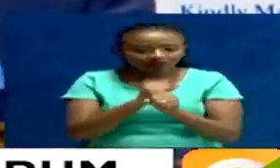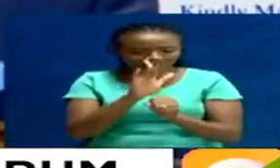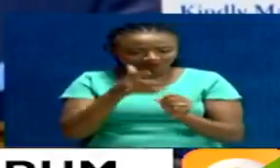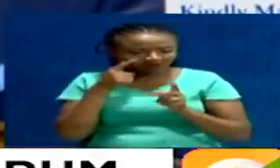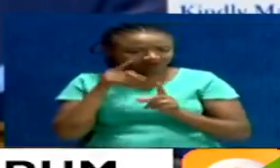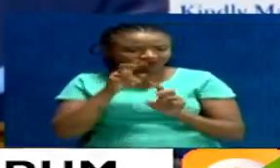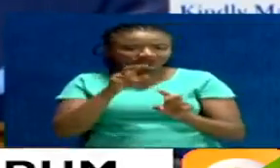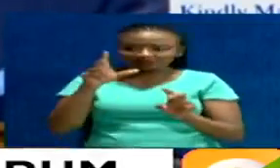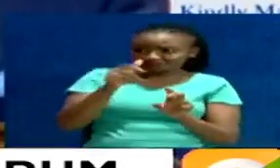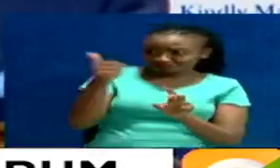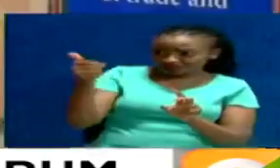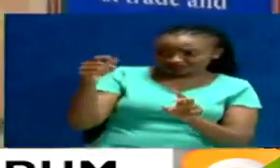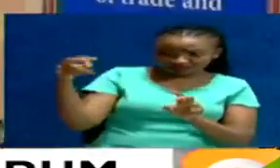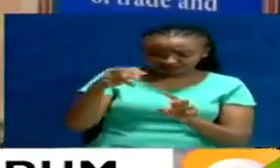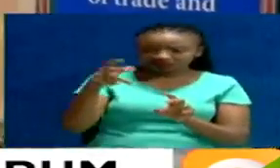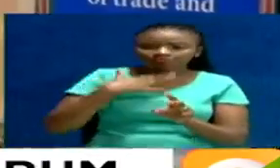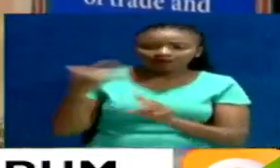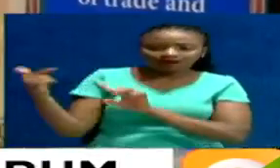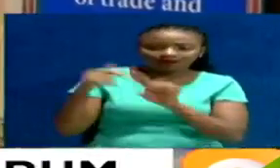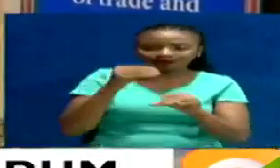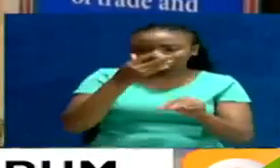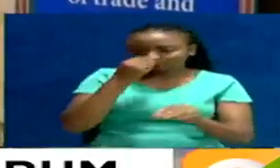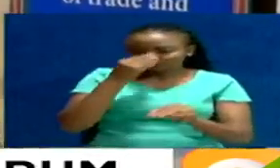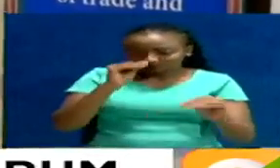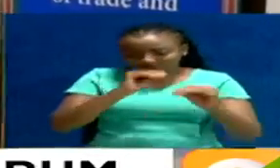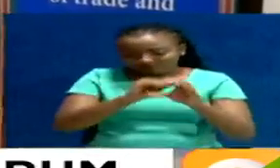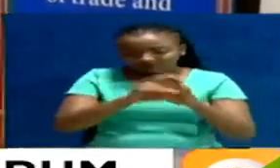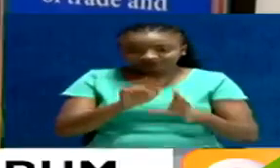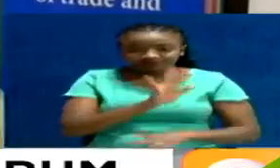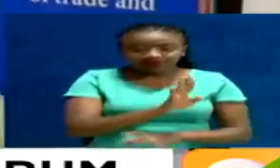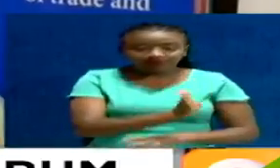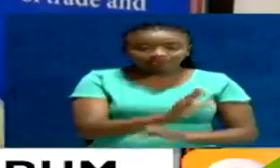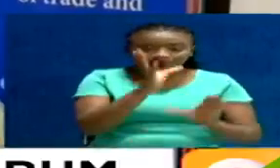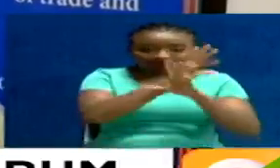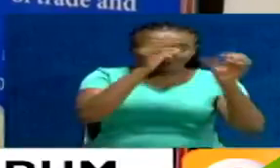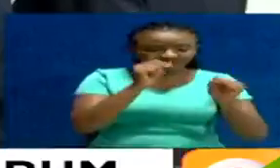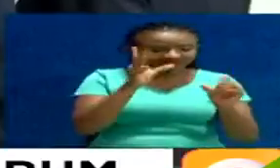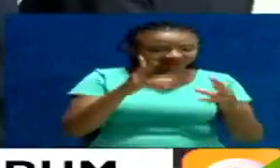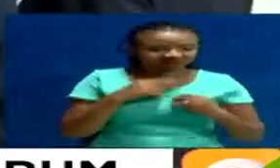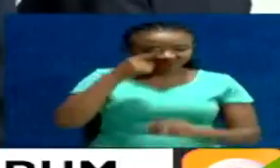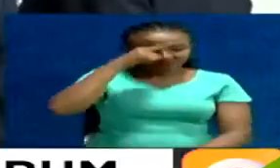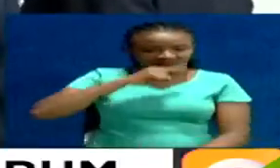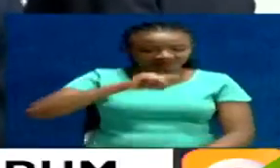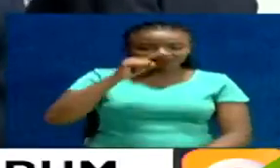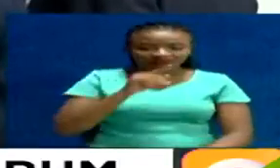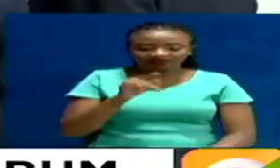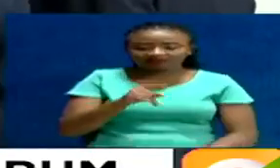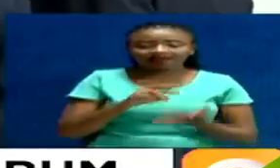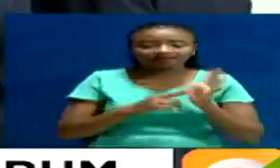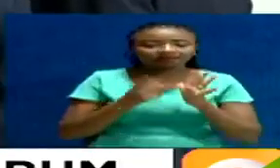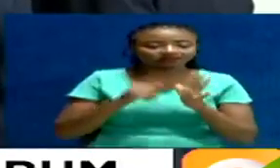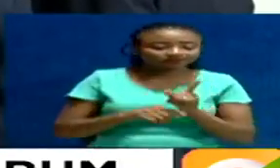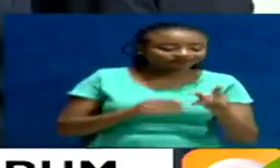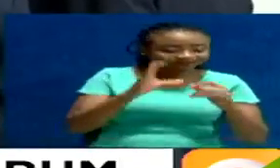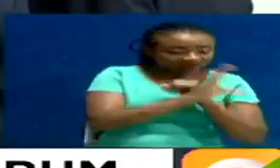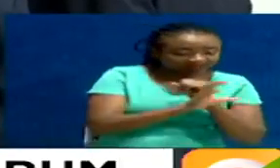attractive to foreign investors. Burundi President Evariste Ndayishimiye has been seen to adopt a policy aimed at opening up the country